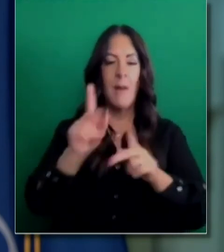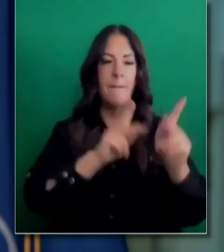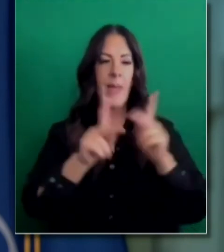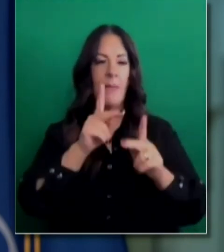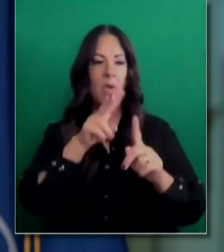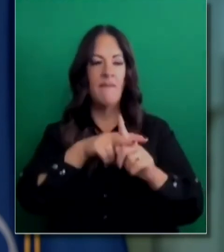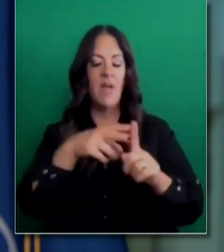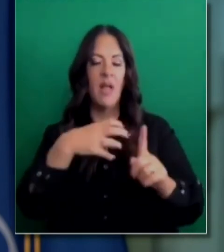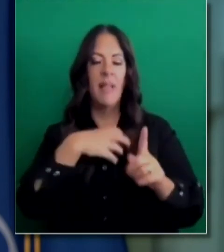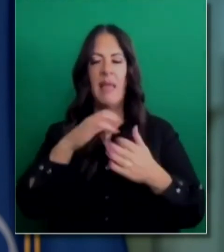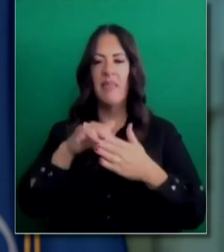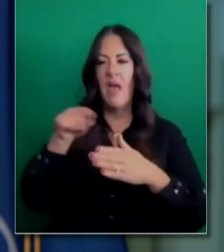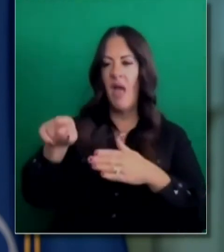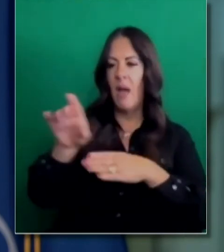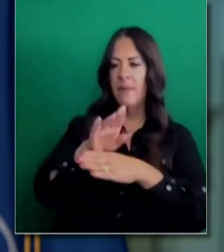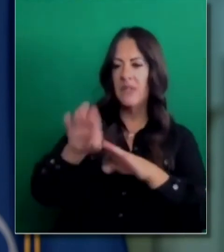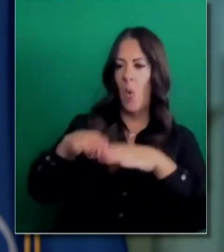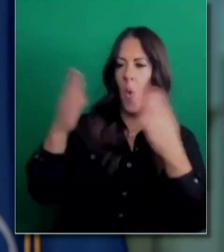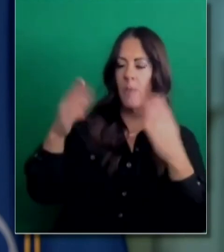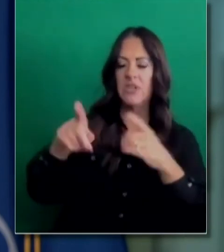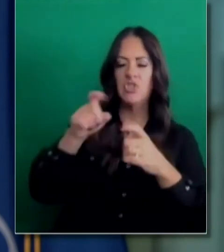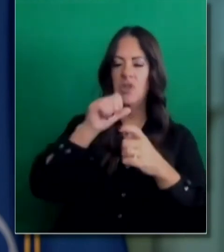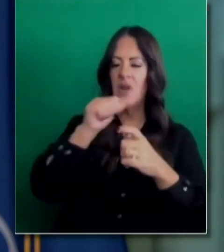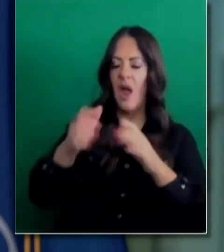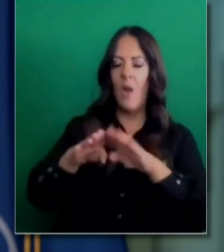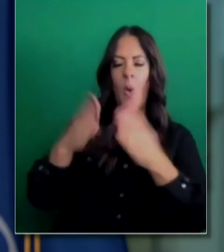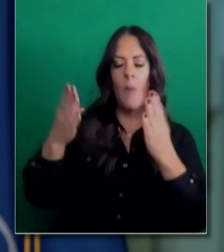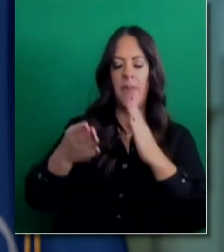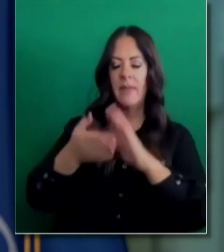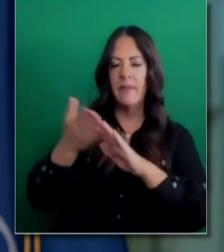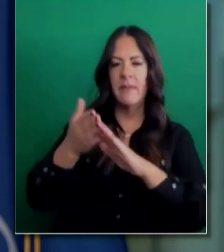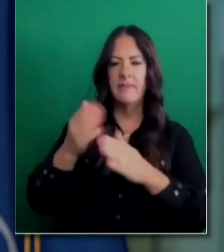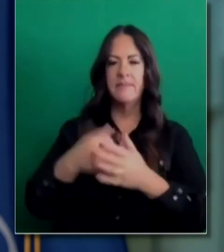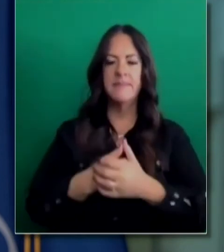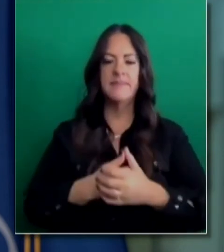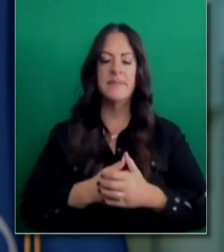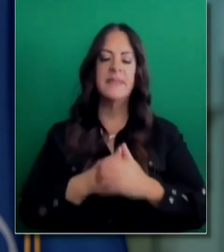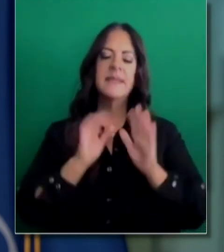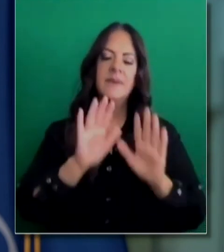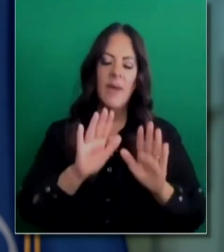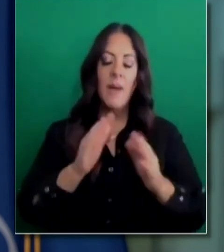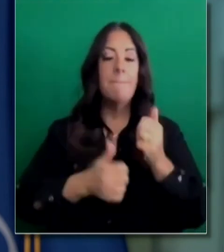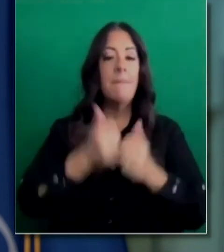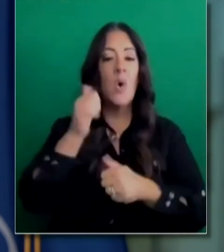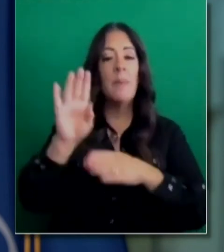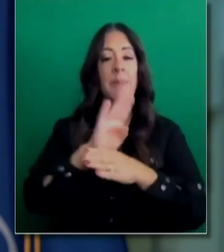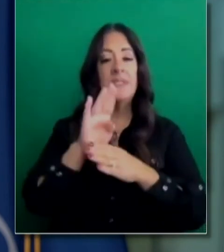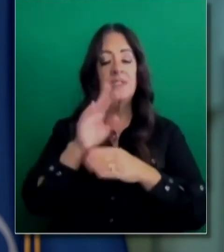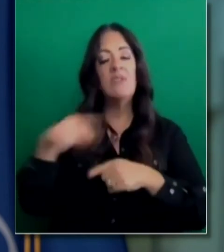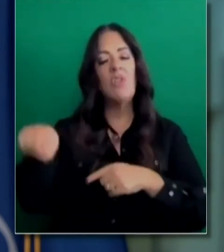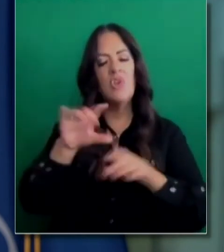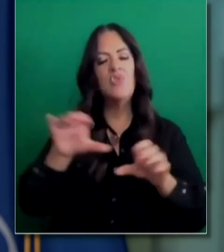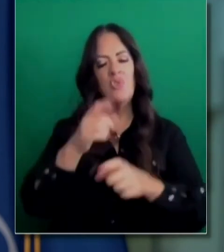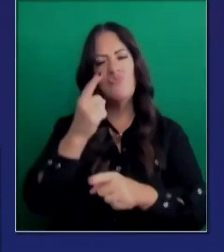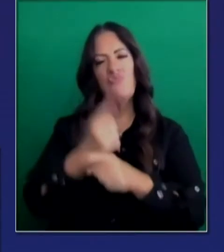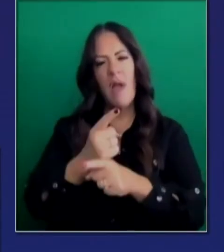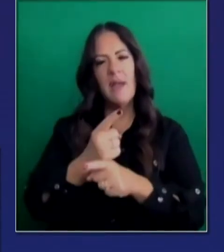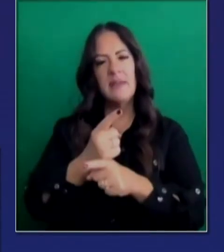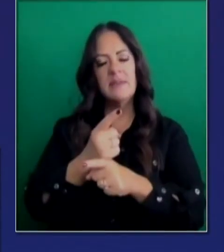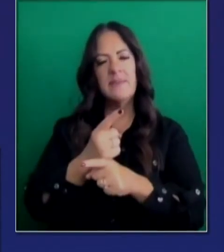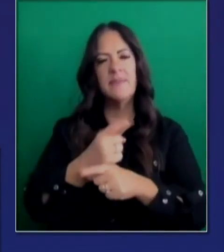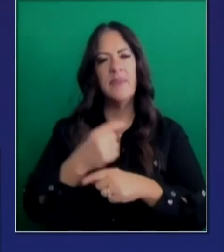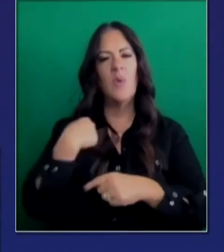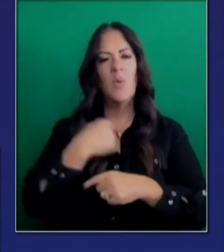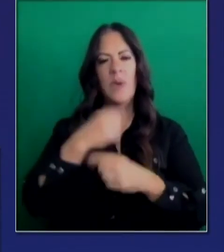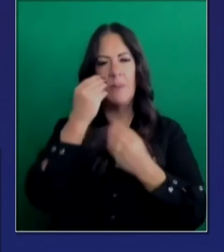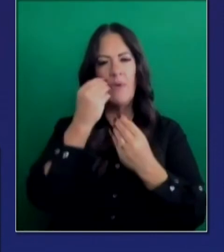to operate? The vast majority of businesses are doing the right thing. We had updated you and others a week ago. I'll provide you additional information.